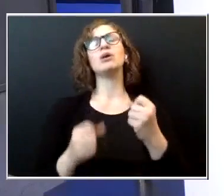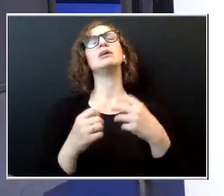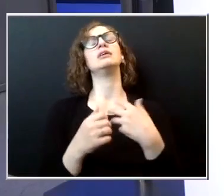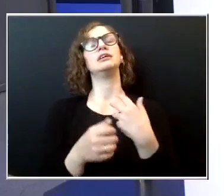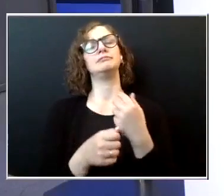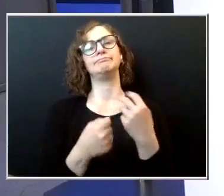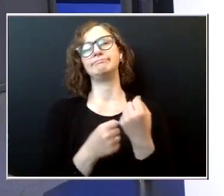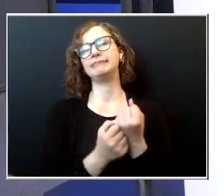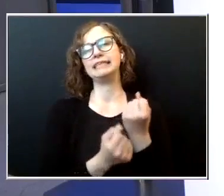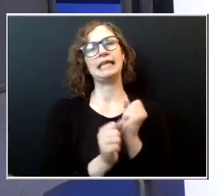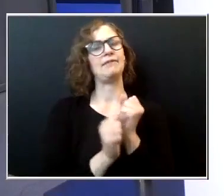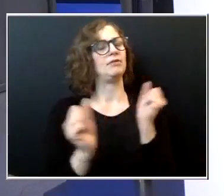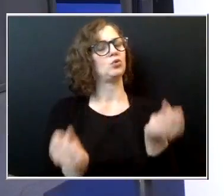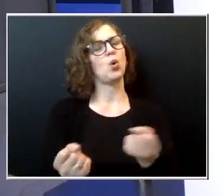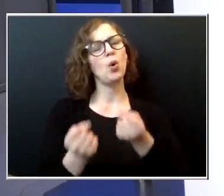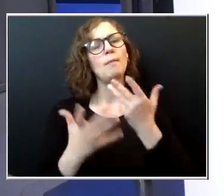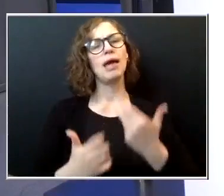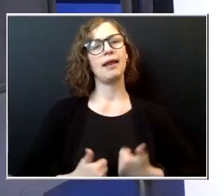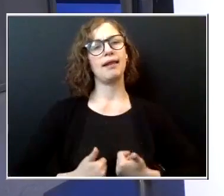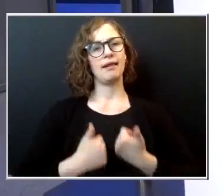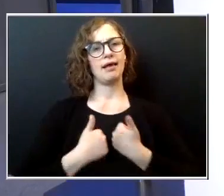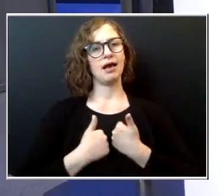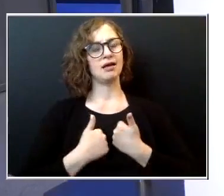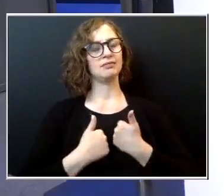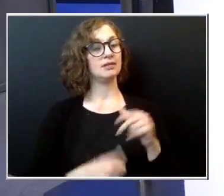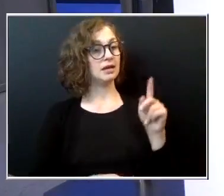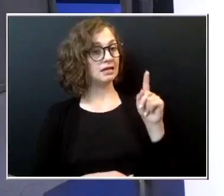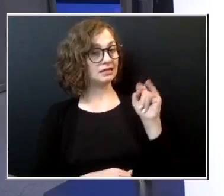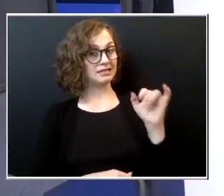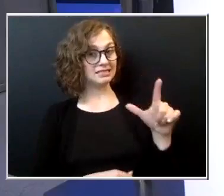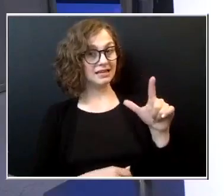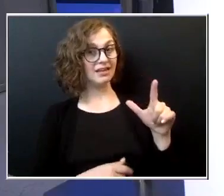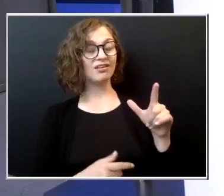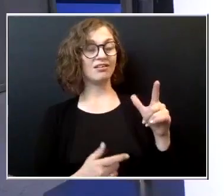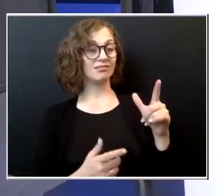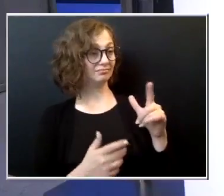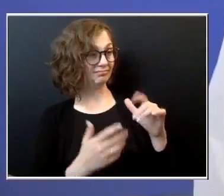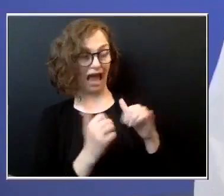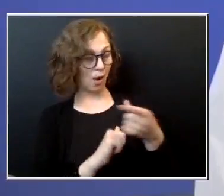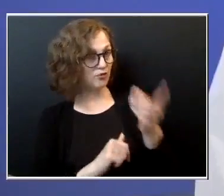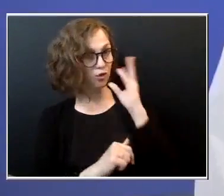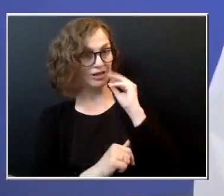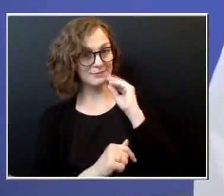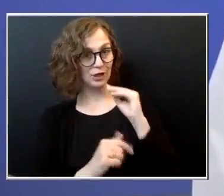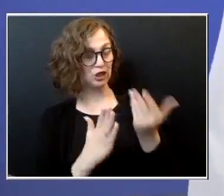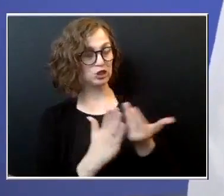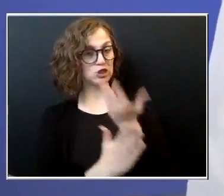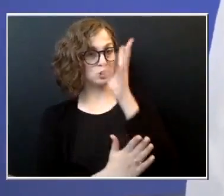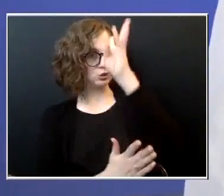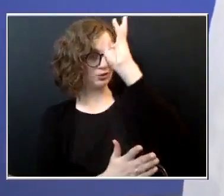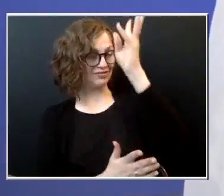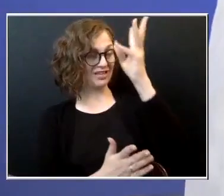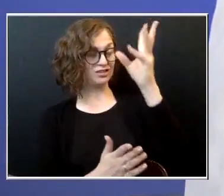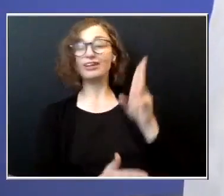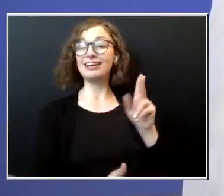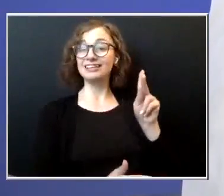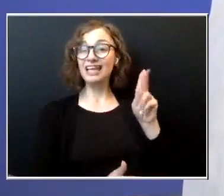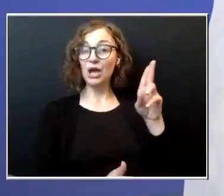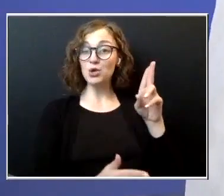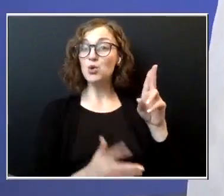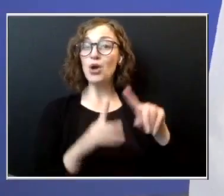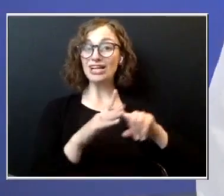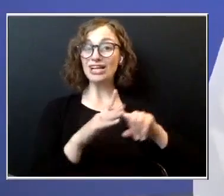improvement? Because I know at the health system we started using this improved SAS. Well, as you saw, we can see